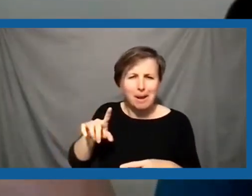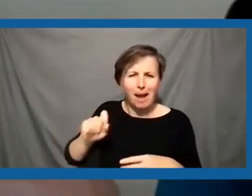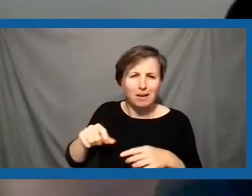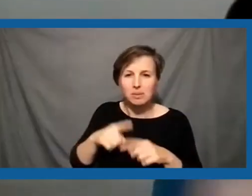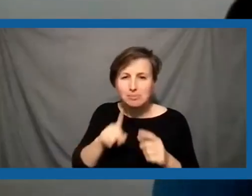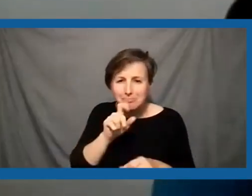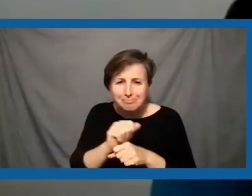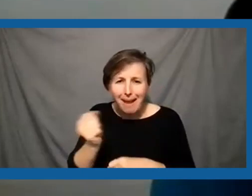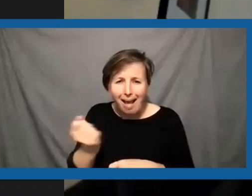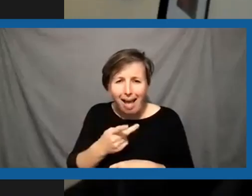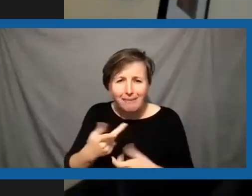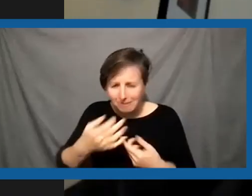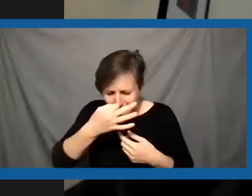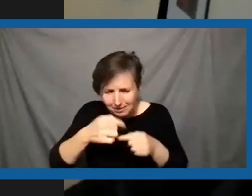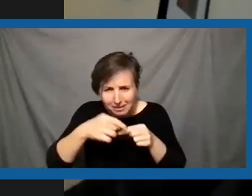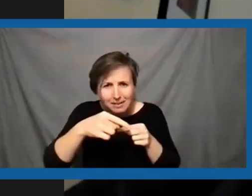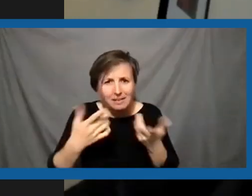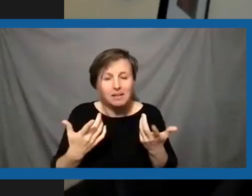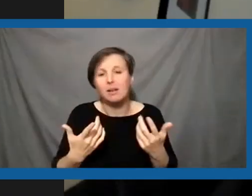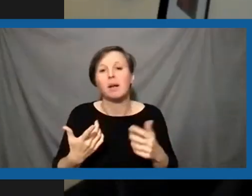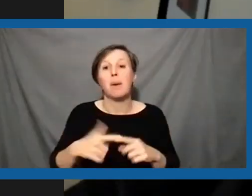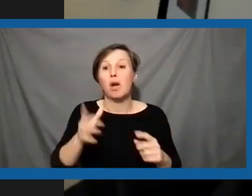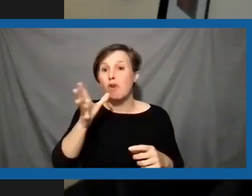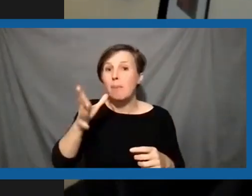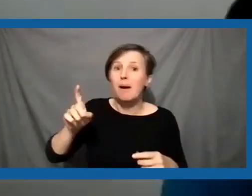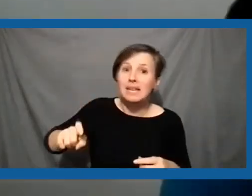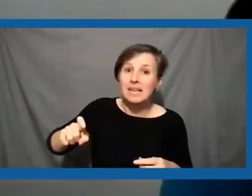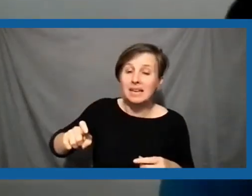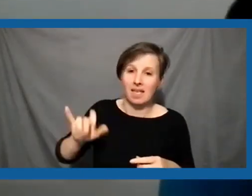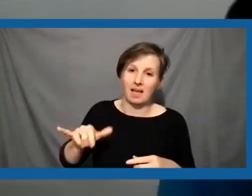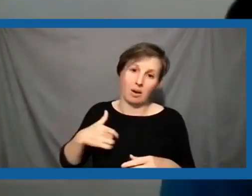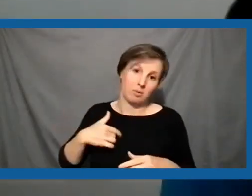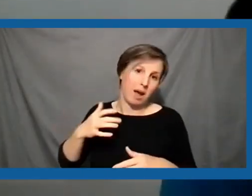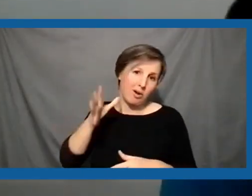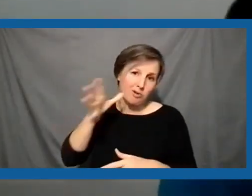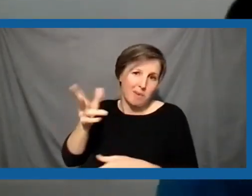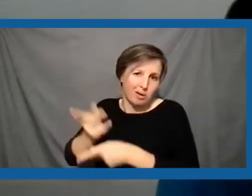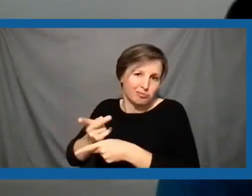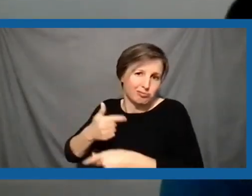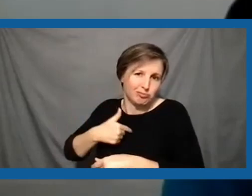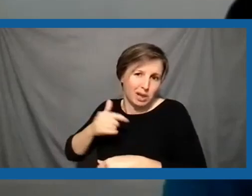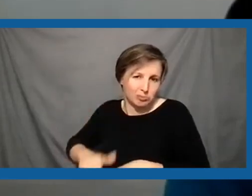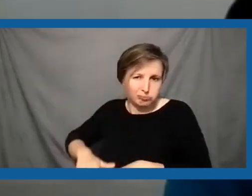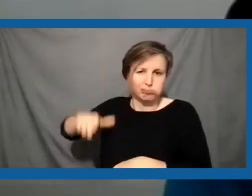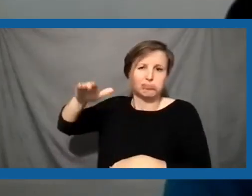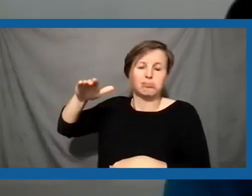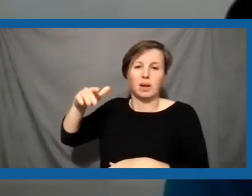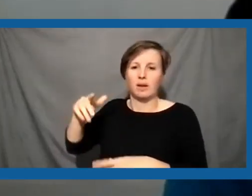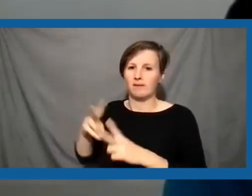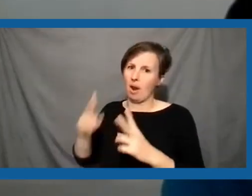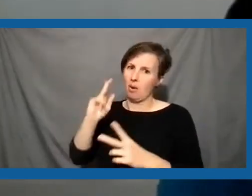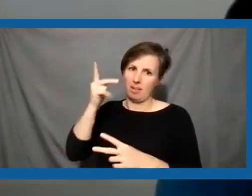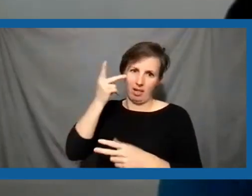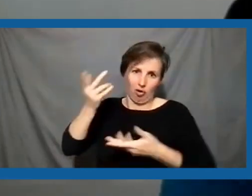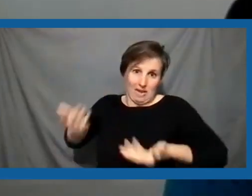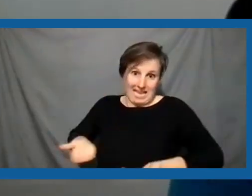to happen. Yes. My grandma knew this. So I was raised by my grandma, and she was very political here on the